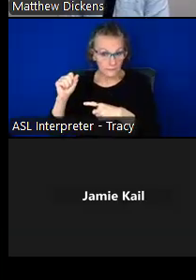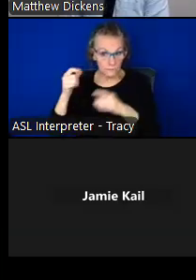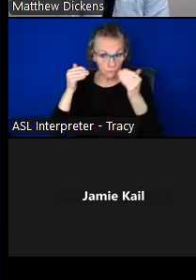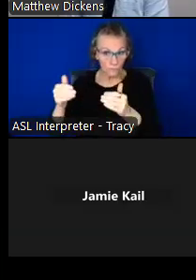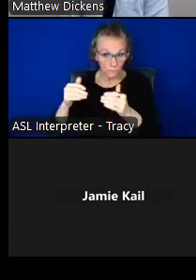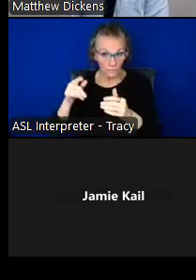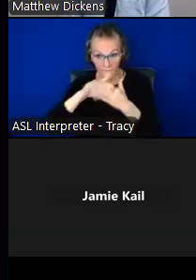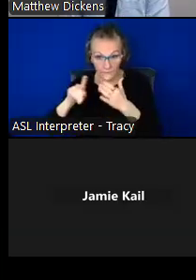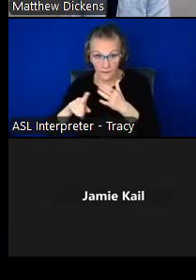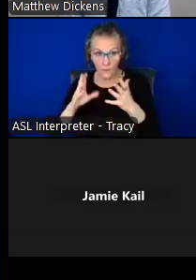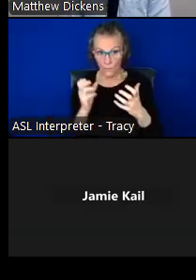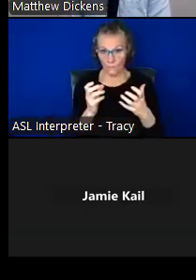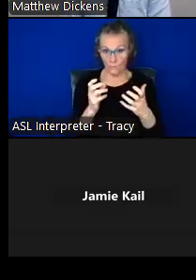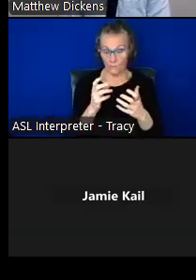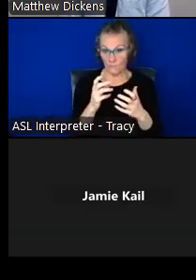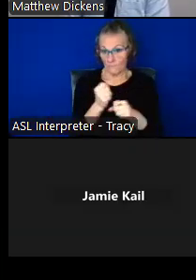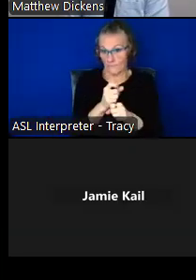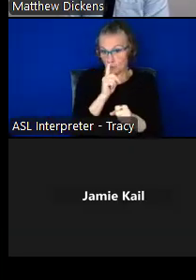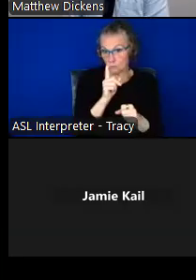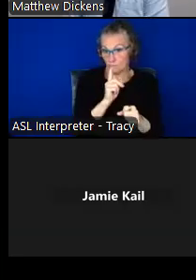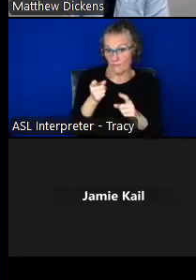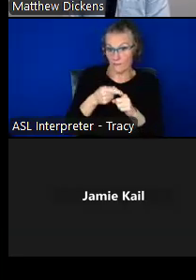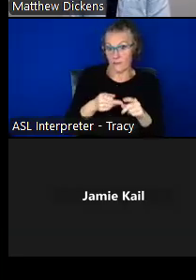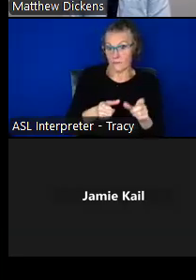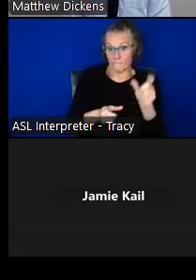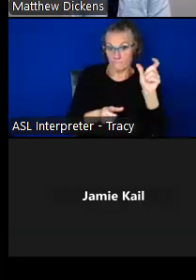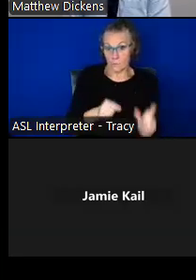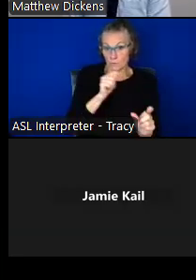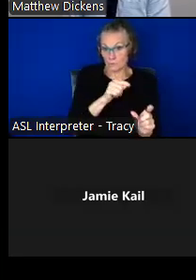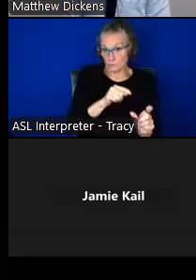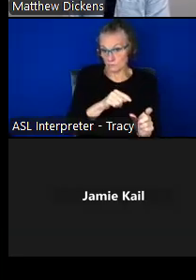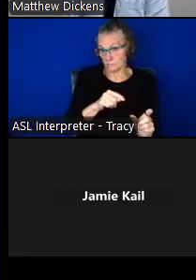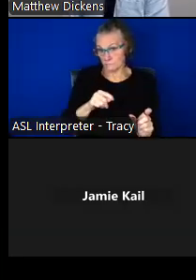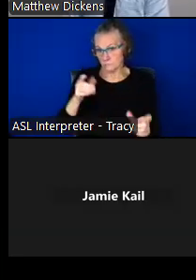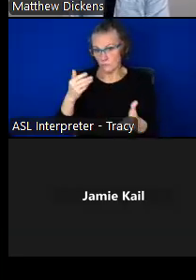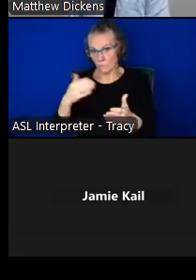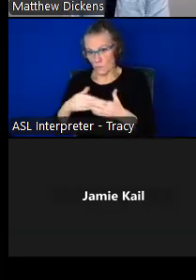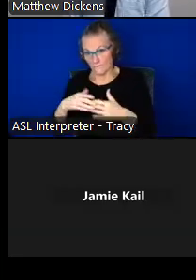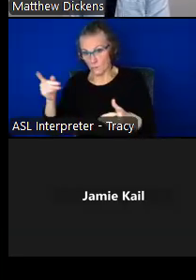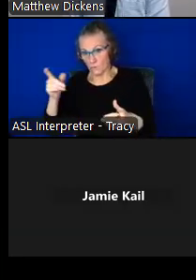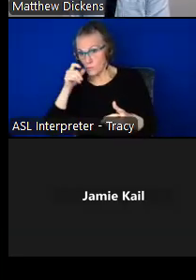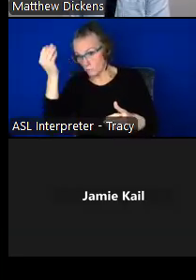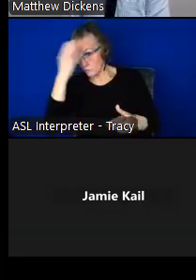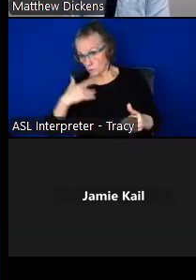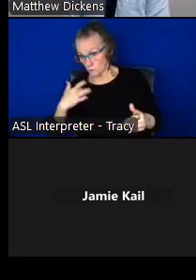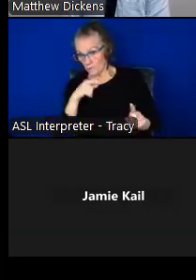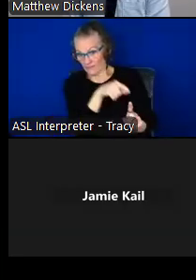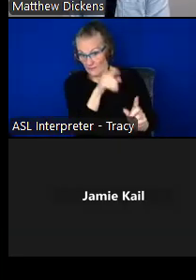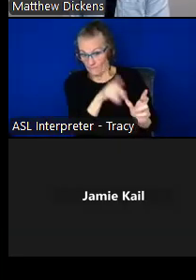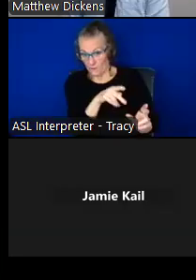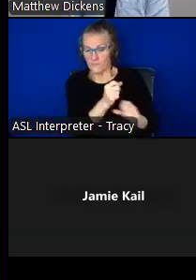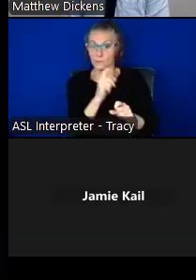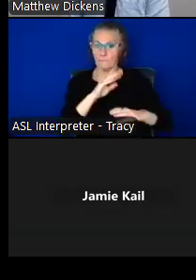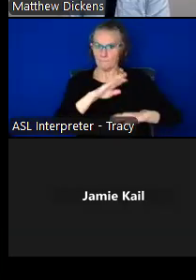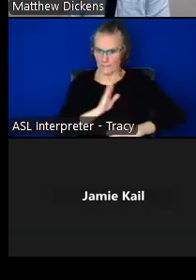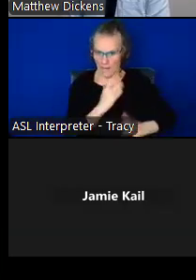have to ensure that the client or the individual that the concern is made about meets our criteria.